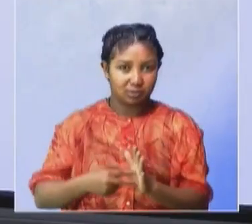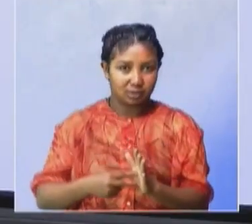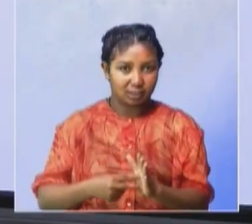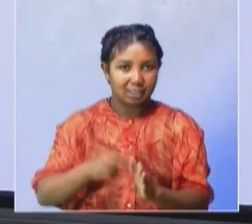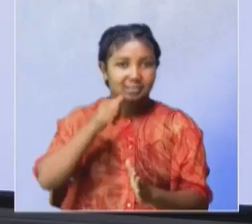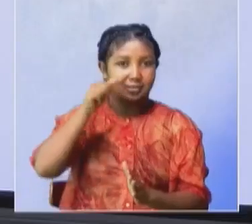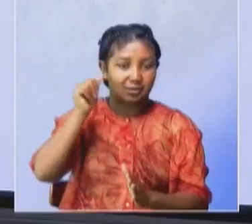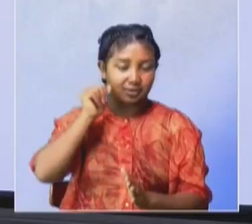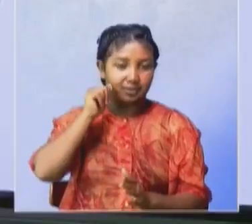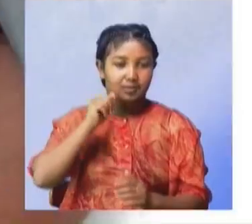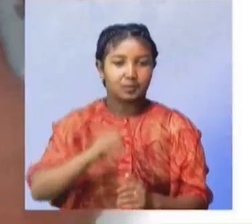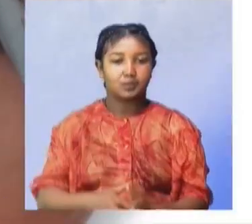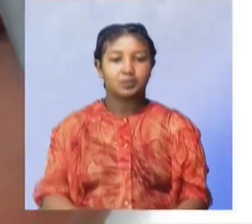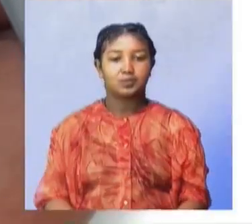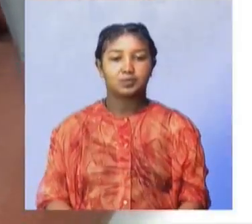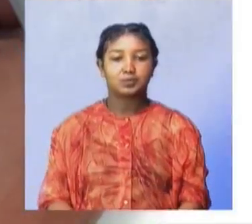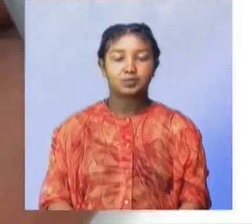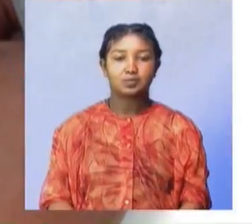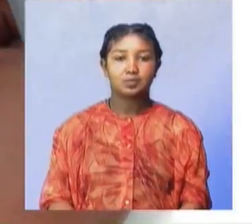yesterday.